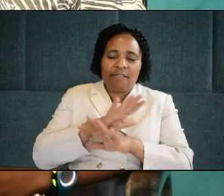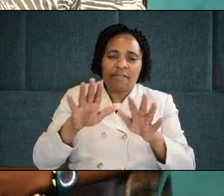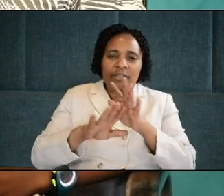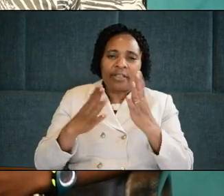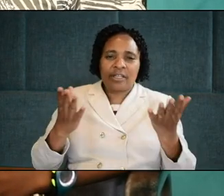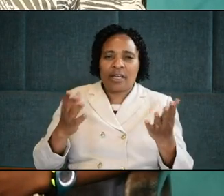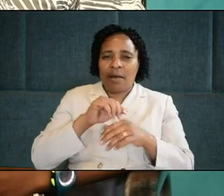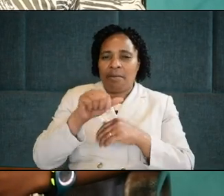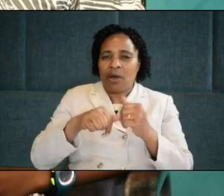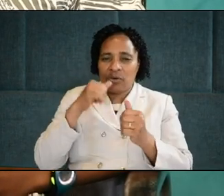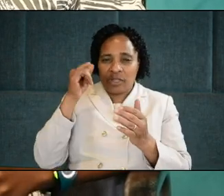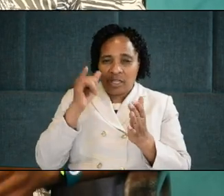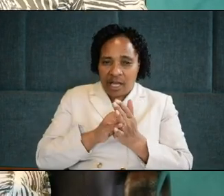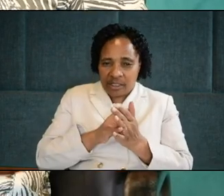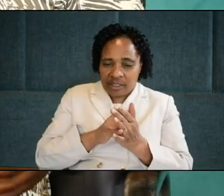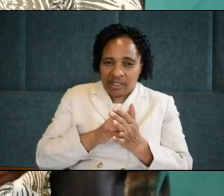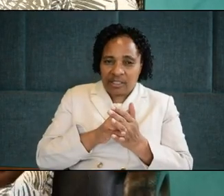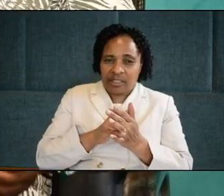that. And